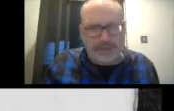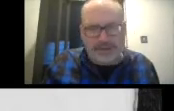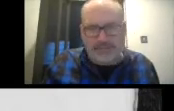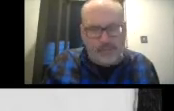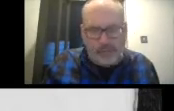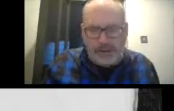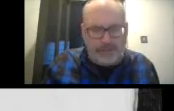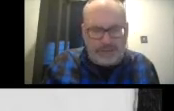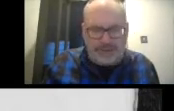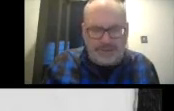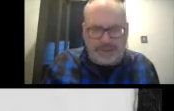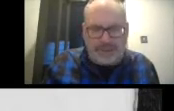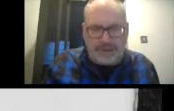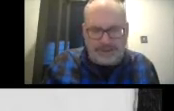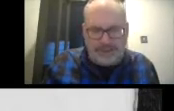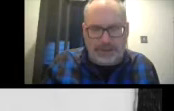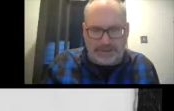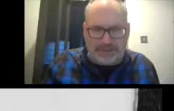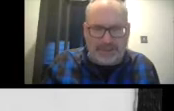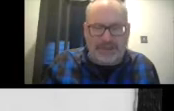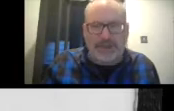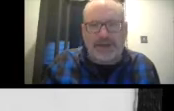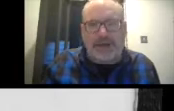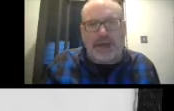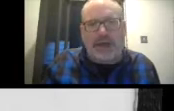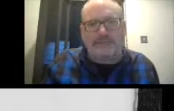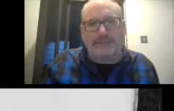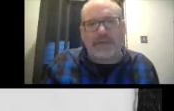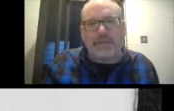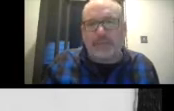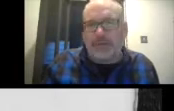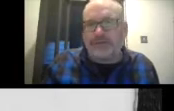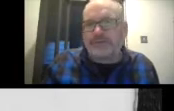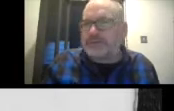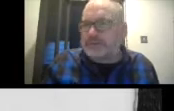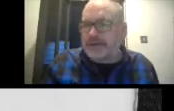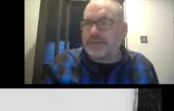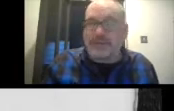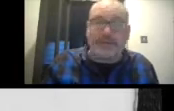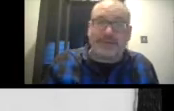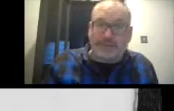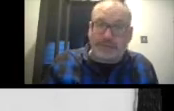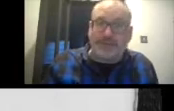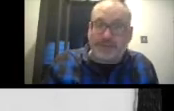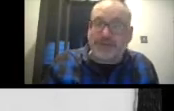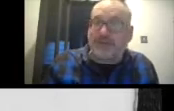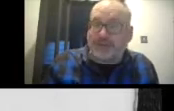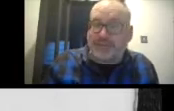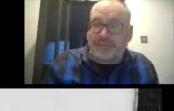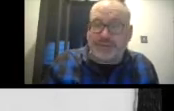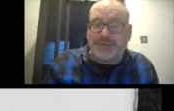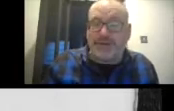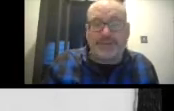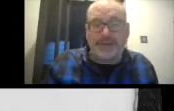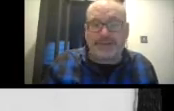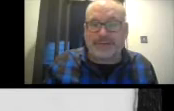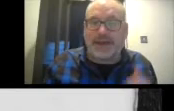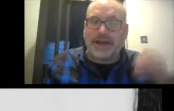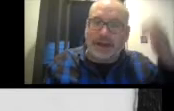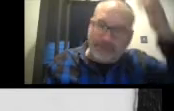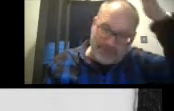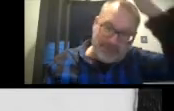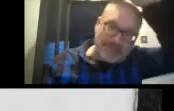survives well beyond independence. But certainly my research would show there were plenty